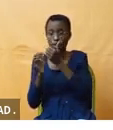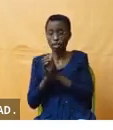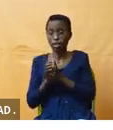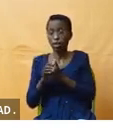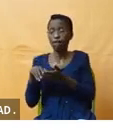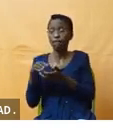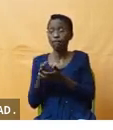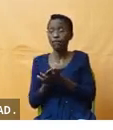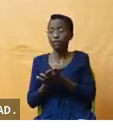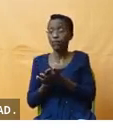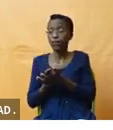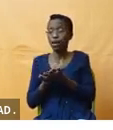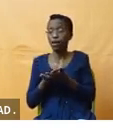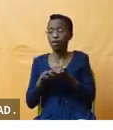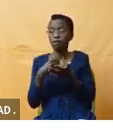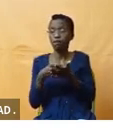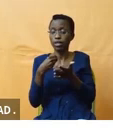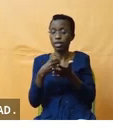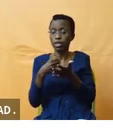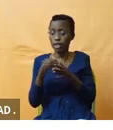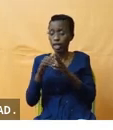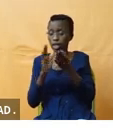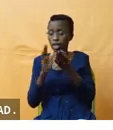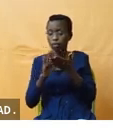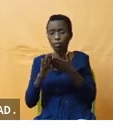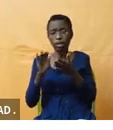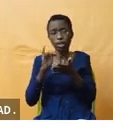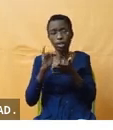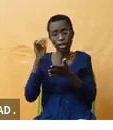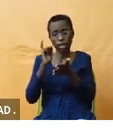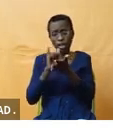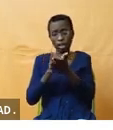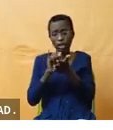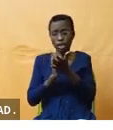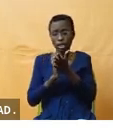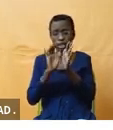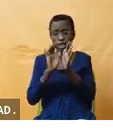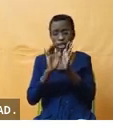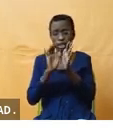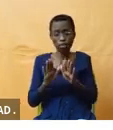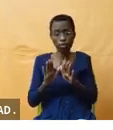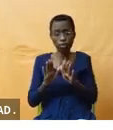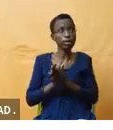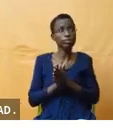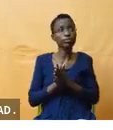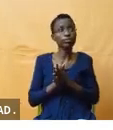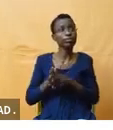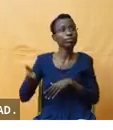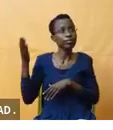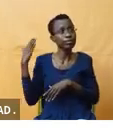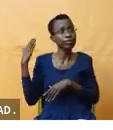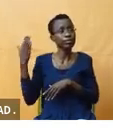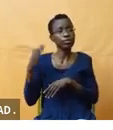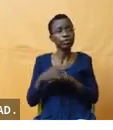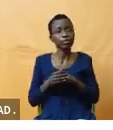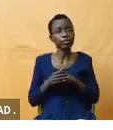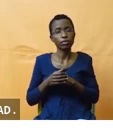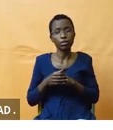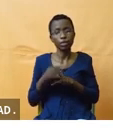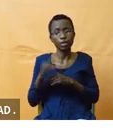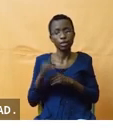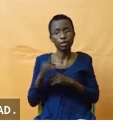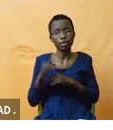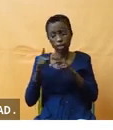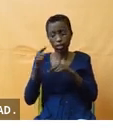financing within emergencies. And I think that is quite key. A while back, I think in the beginning of this year,